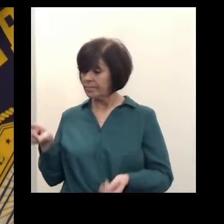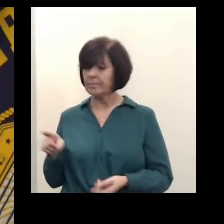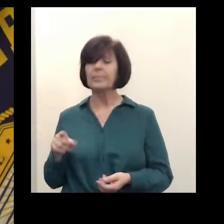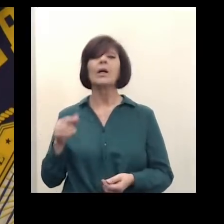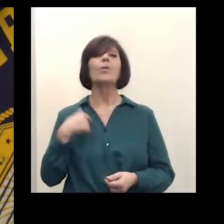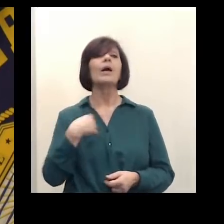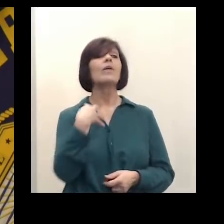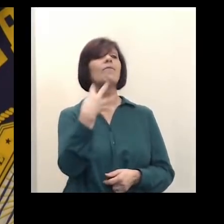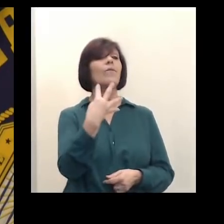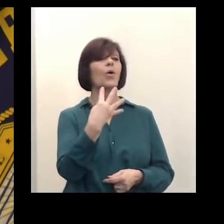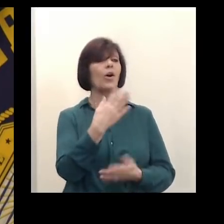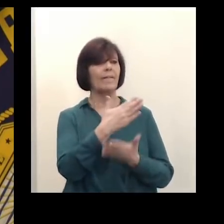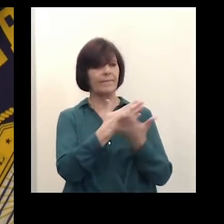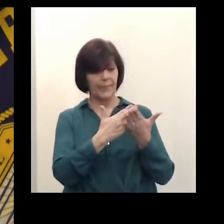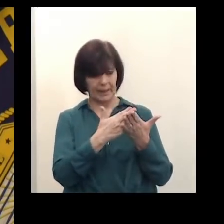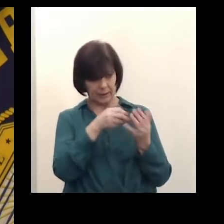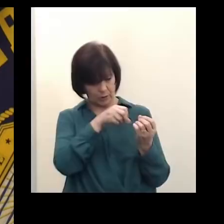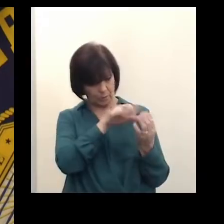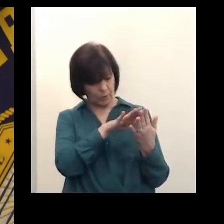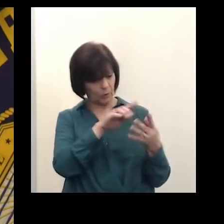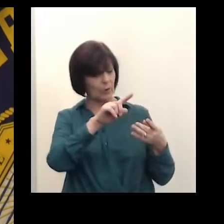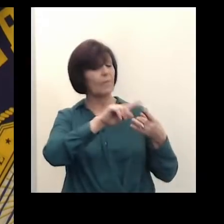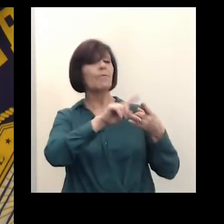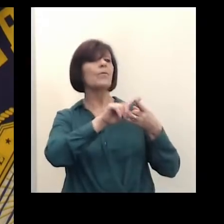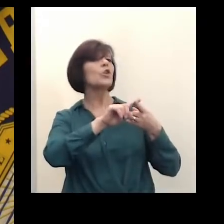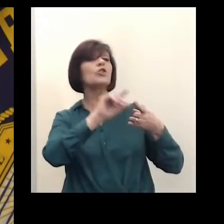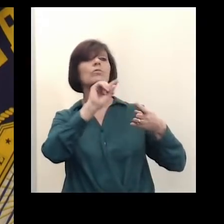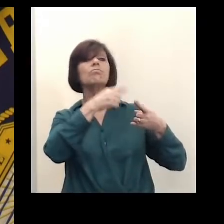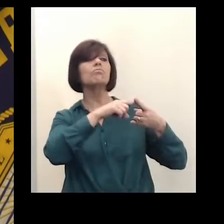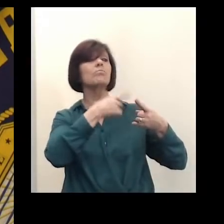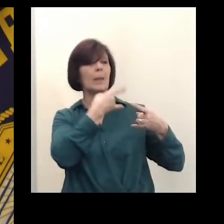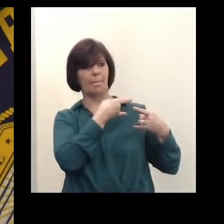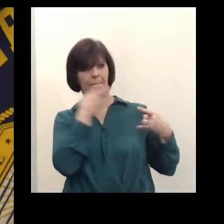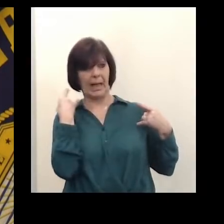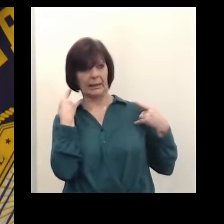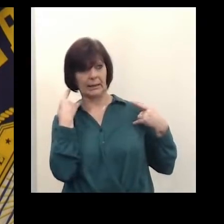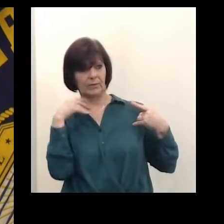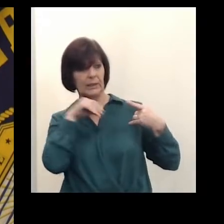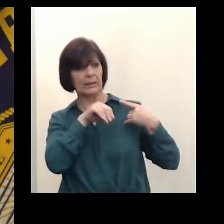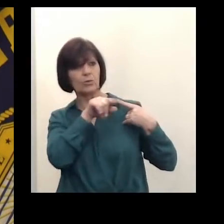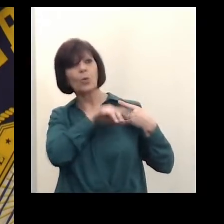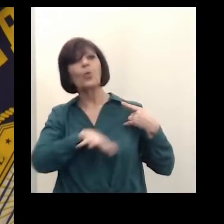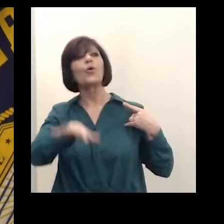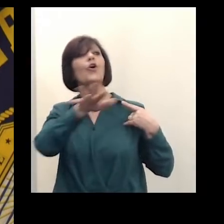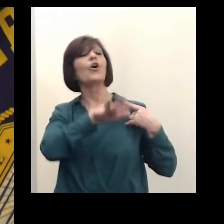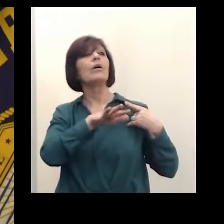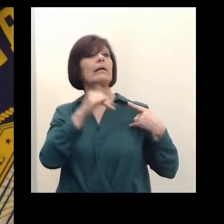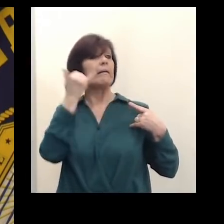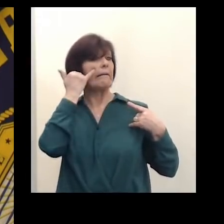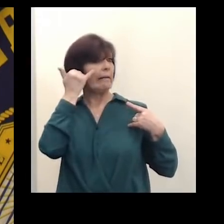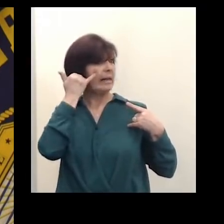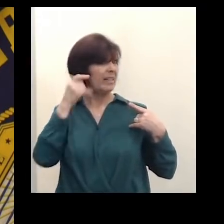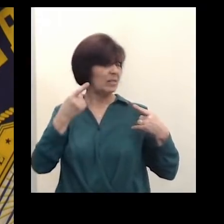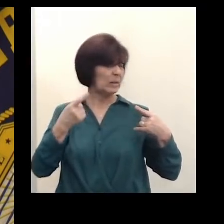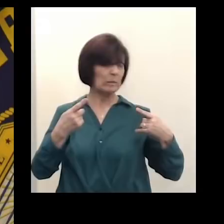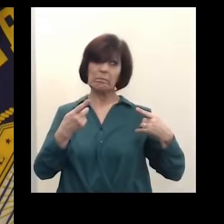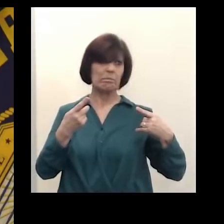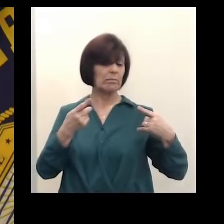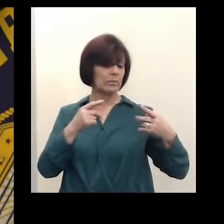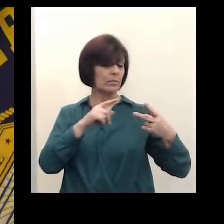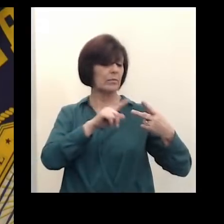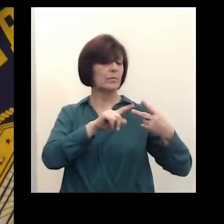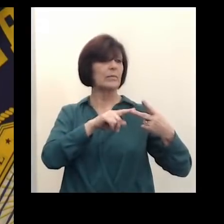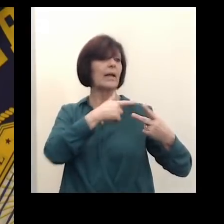here in Erie County, the first being the mask regulation for all indoor public locations. Then, if we need to, we would implement a vaccine